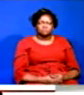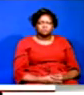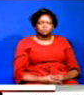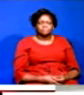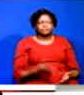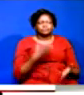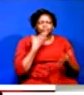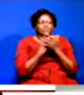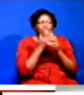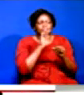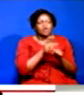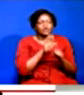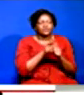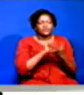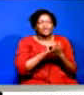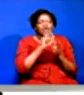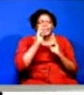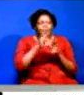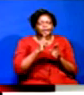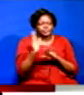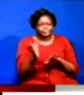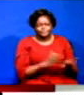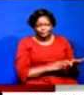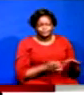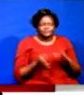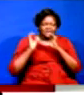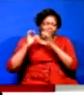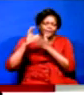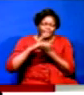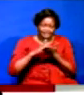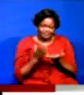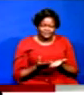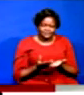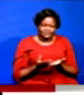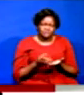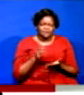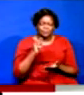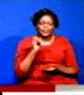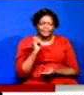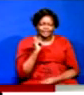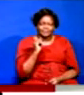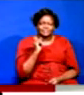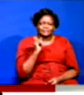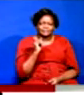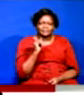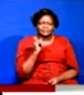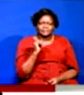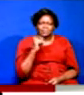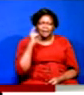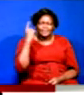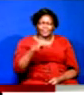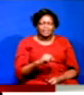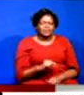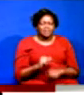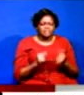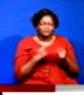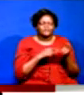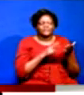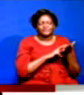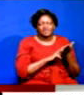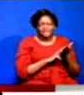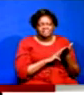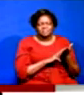Thank you, King Ori, for that report. Moving on, Kilifi-based Kelvin Muhindi silenced Stanley Okole from Vihiga on points in the